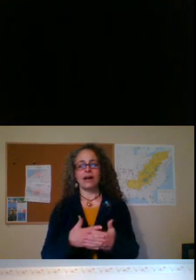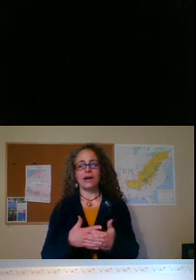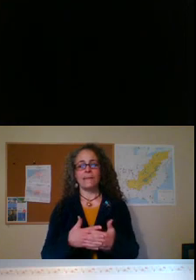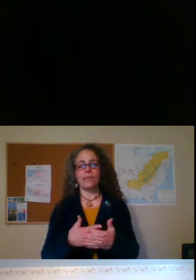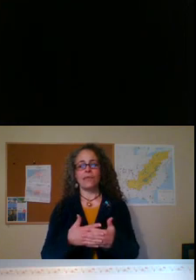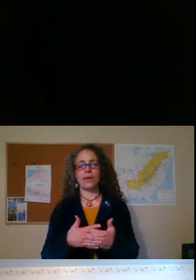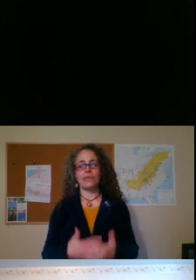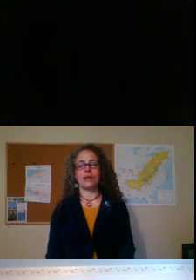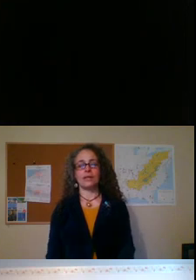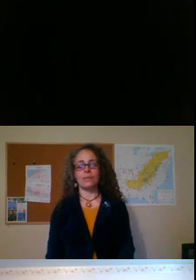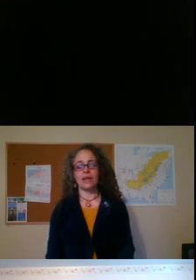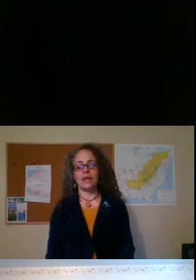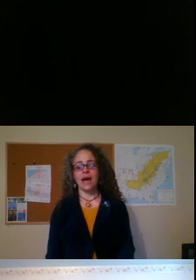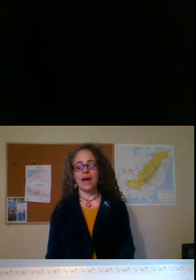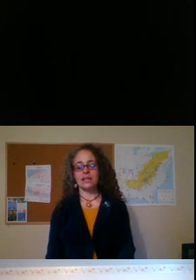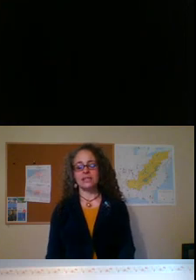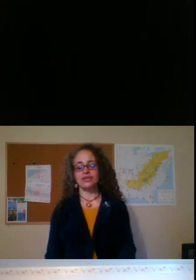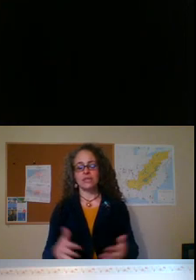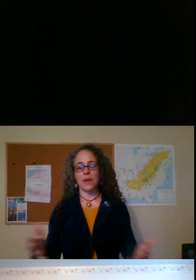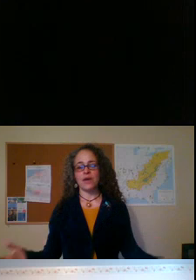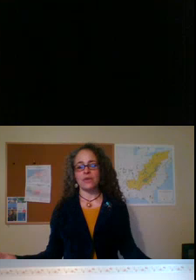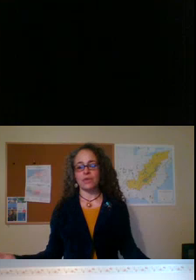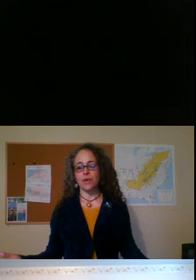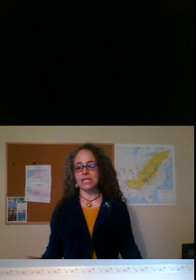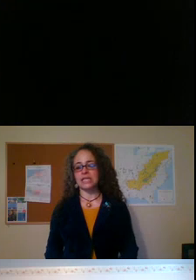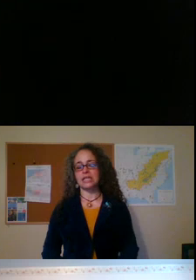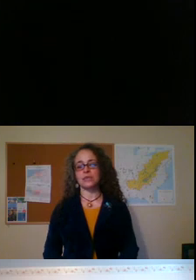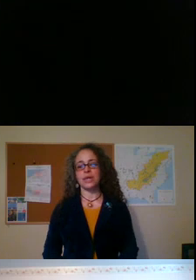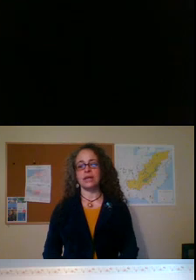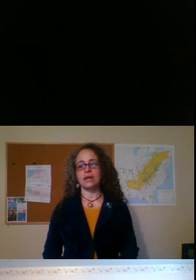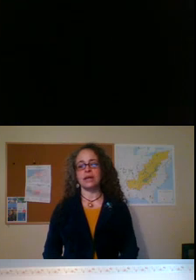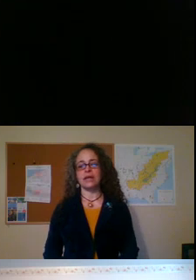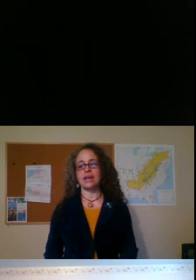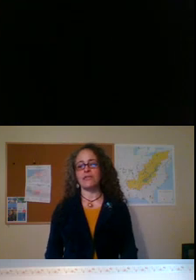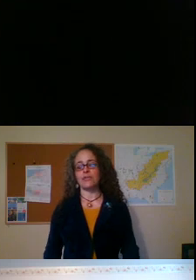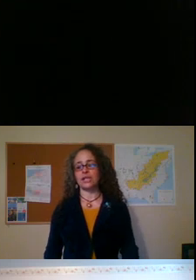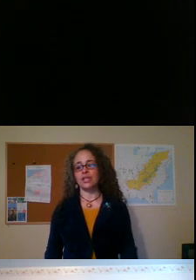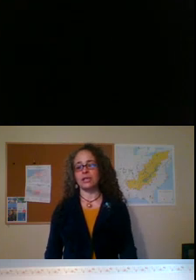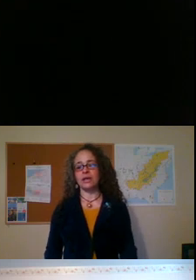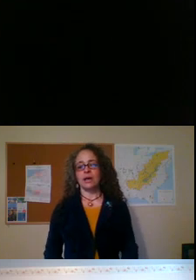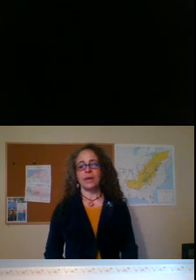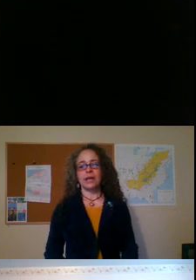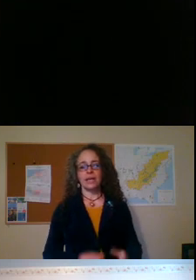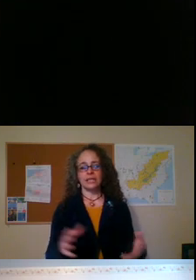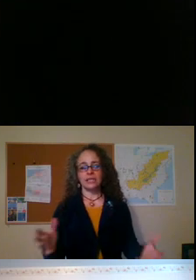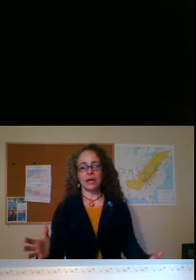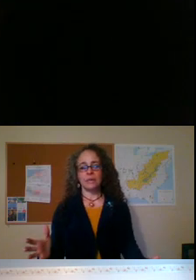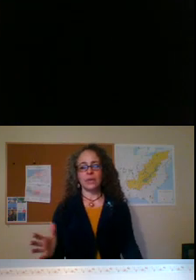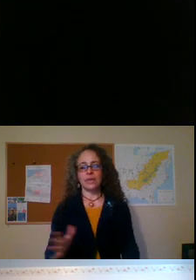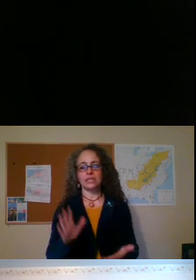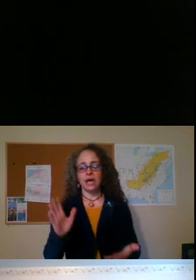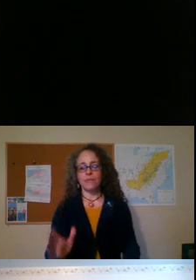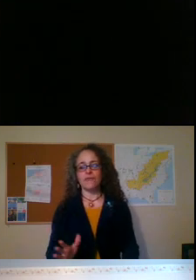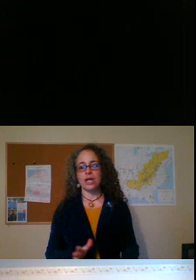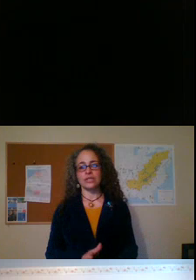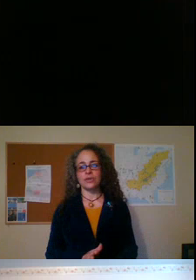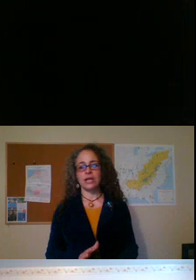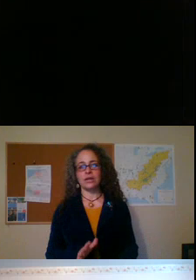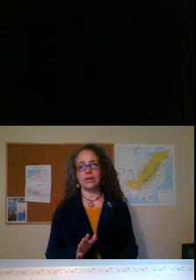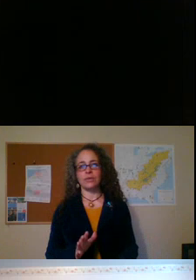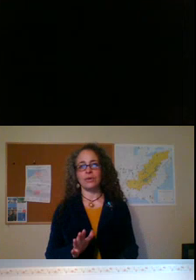haul. We will be as transparent with the process as we get information, but I'd like to tell people this